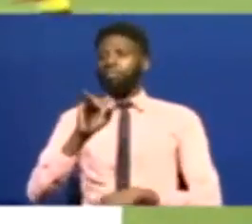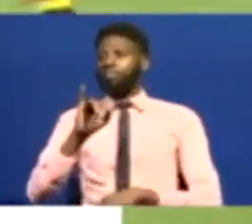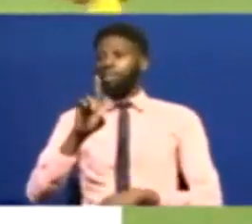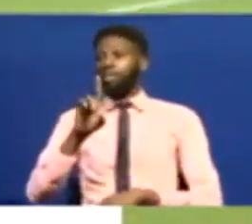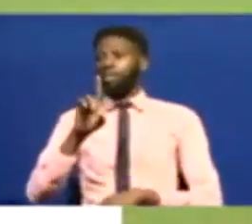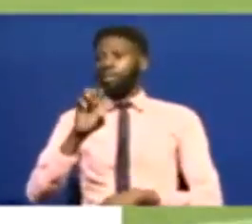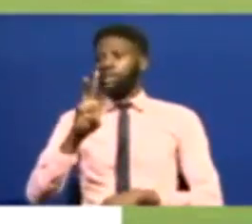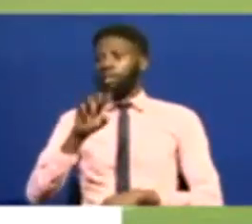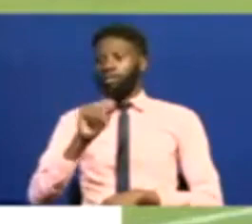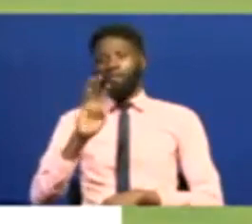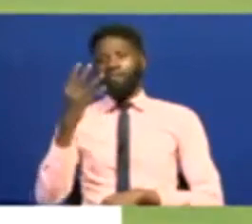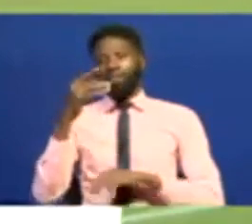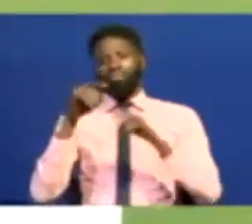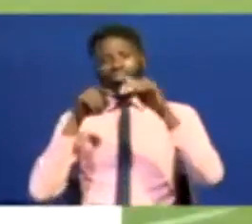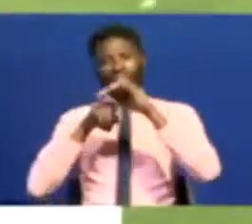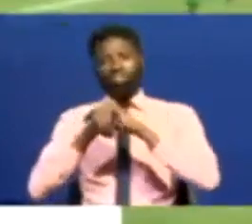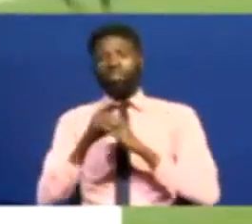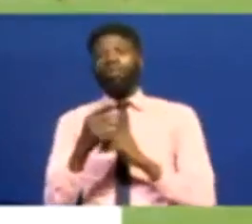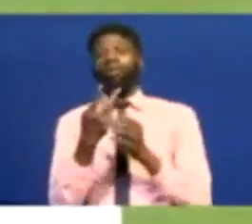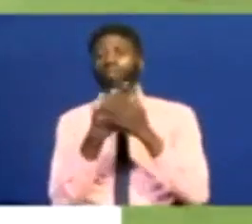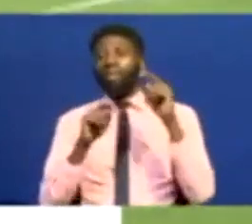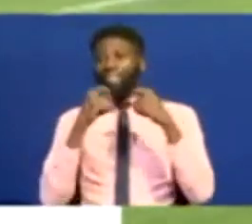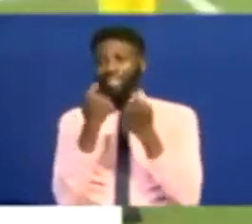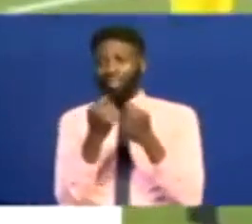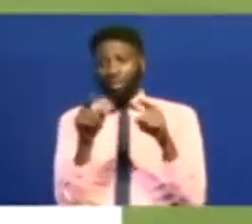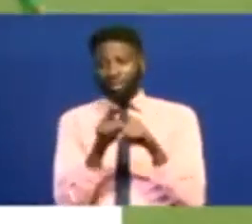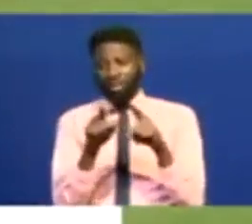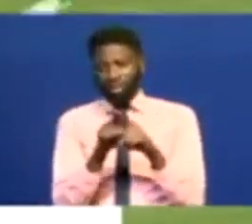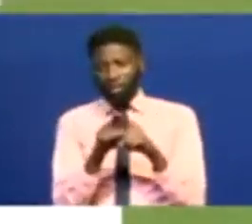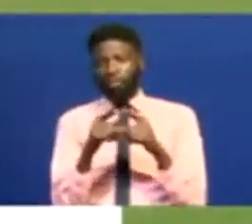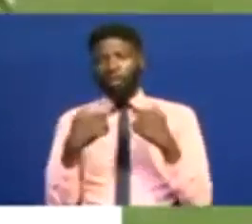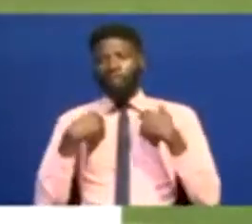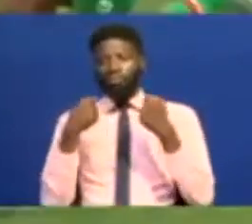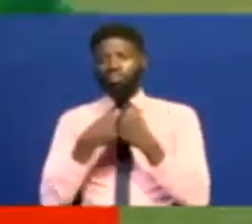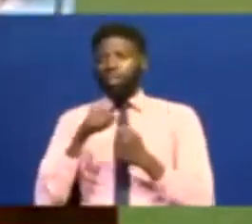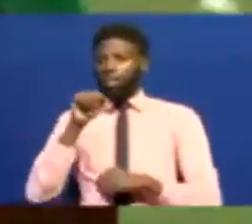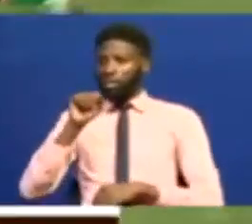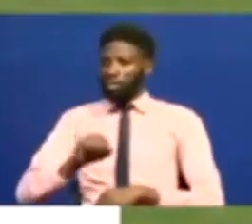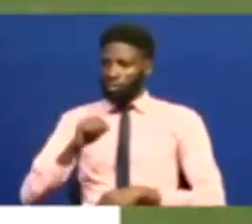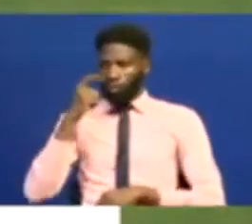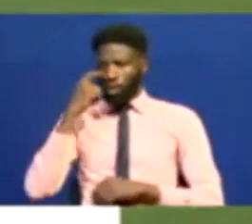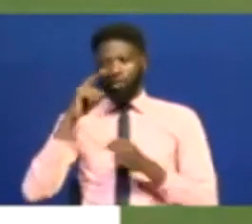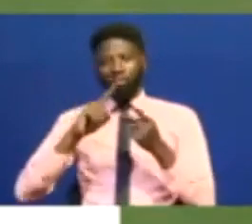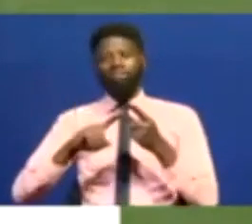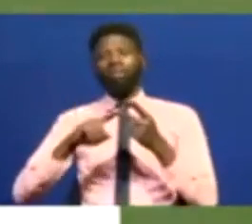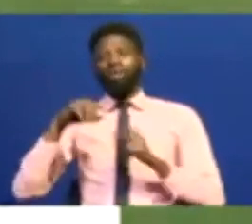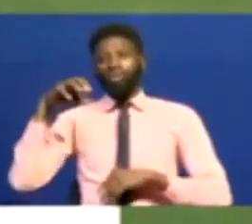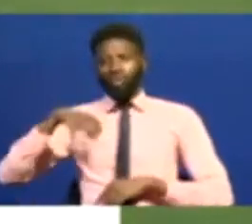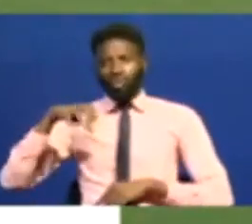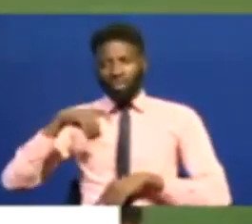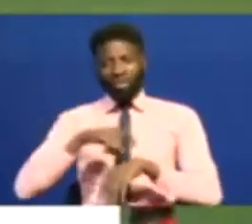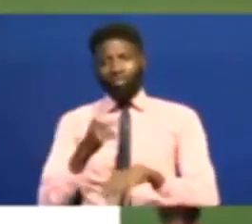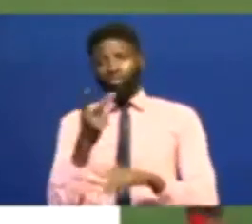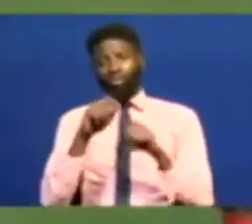94th minute. Both teams were granted byes in the first round against South Sudan and the Democratic Republic of Congo after the two